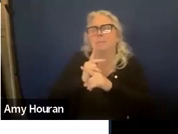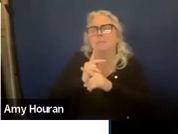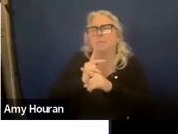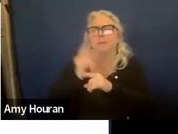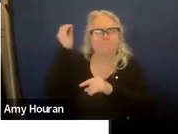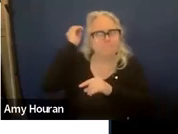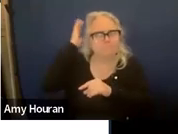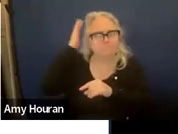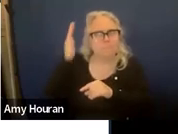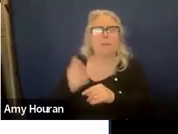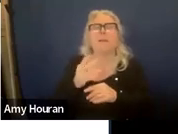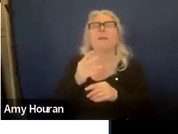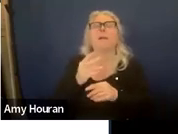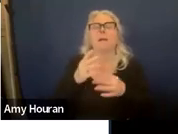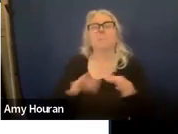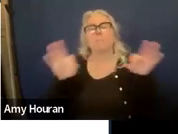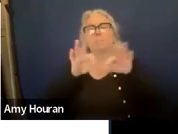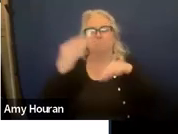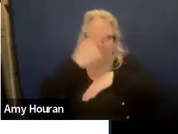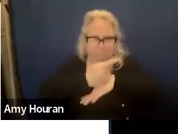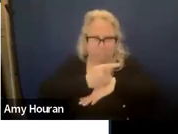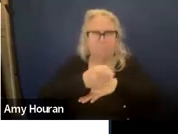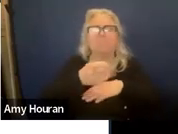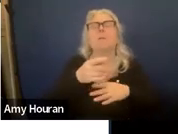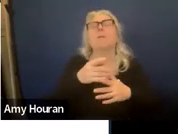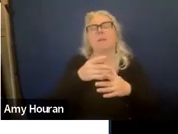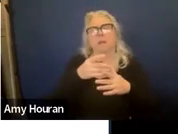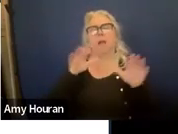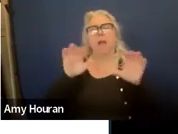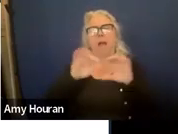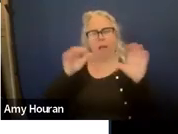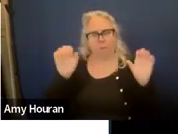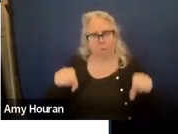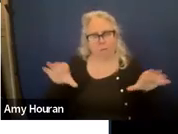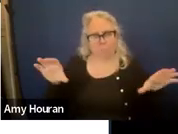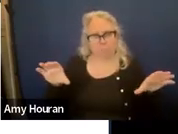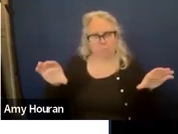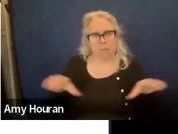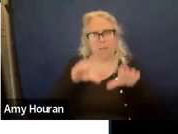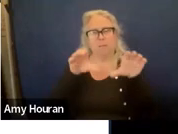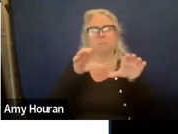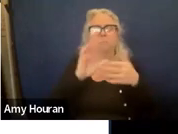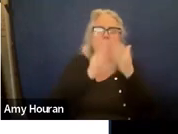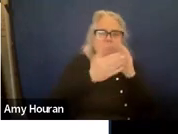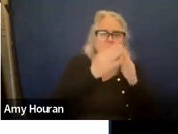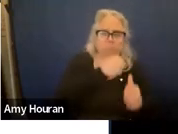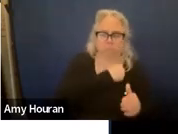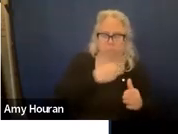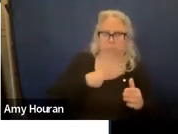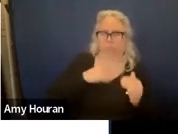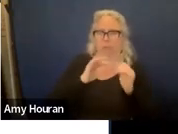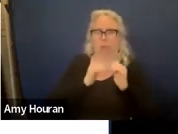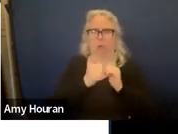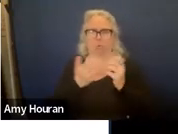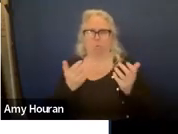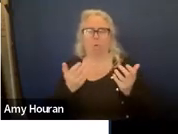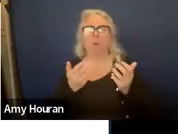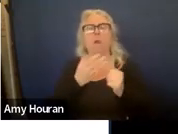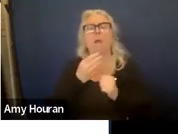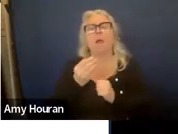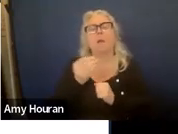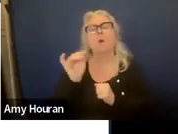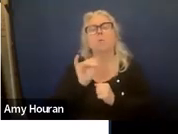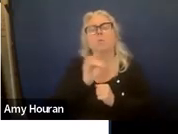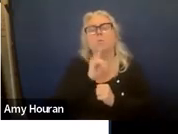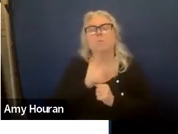meaningful day, you know, how can these people be active community members? How can these students be active community members? You know, really